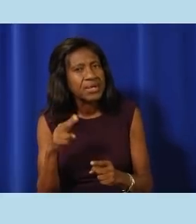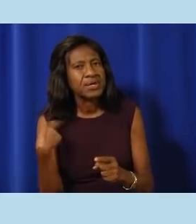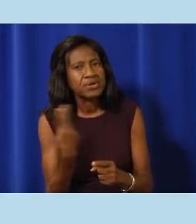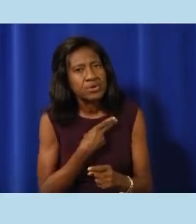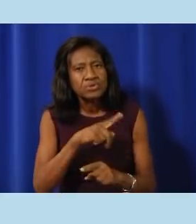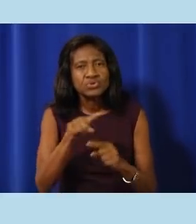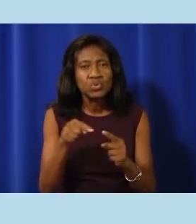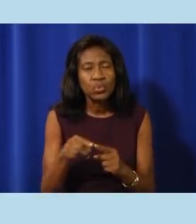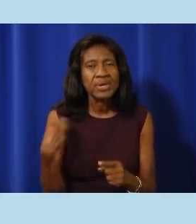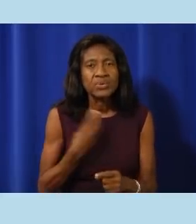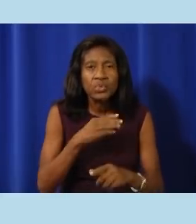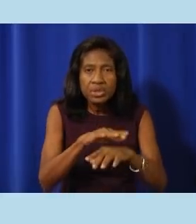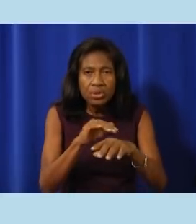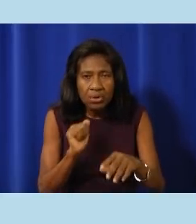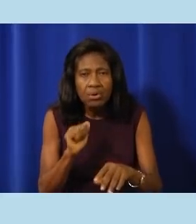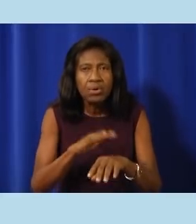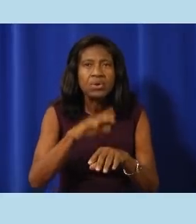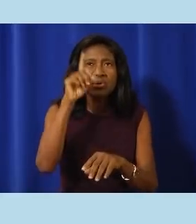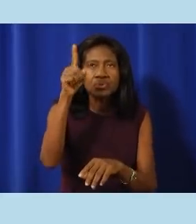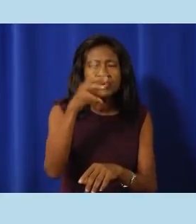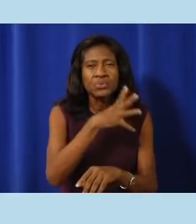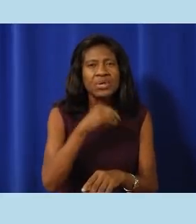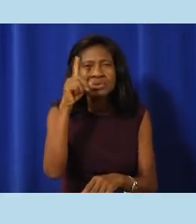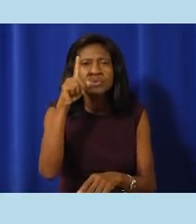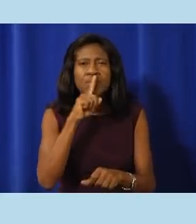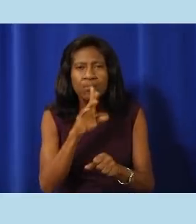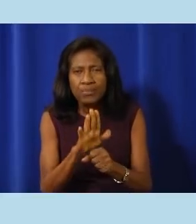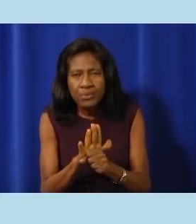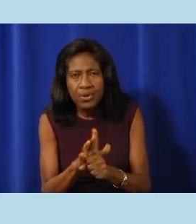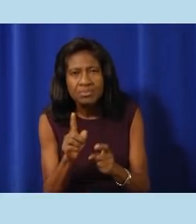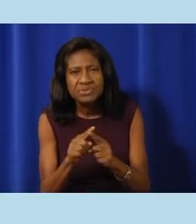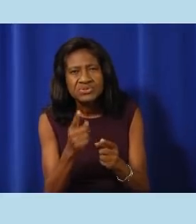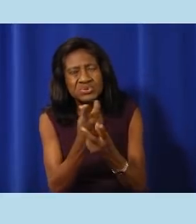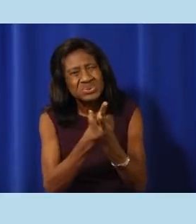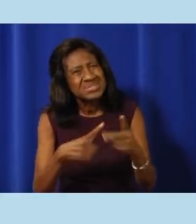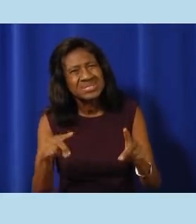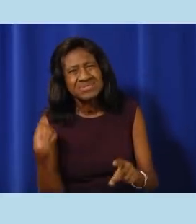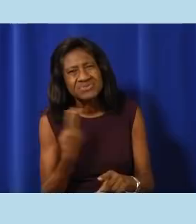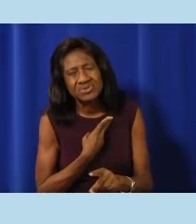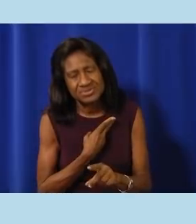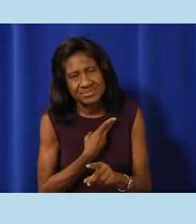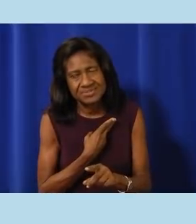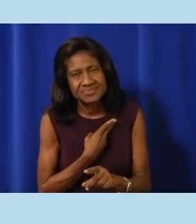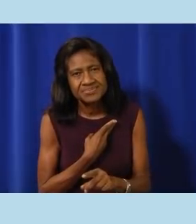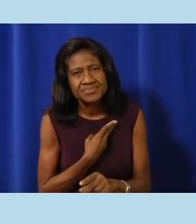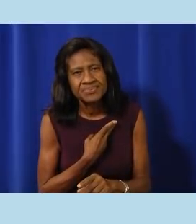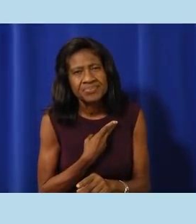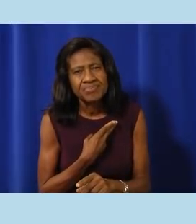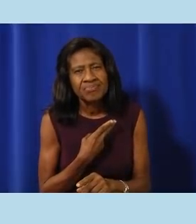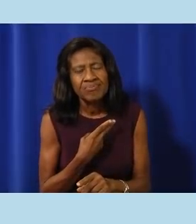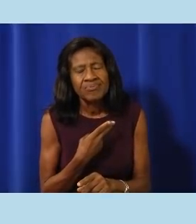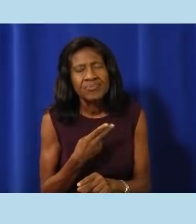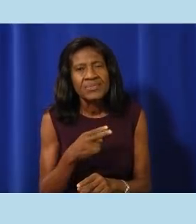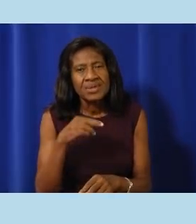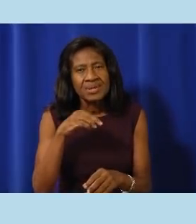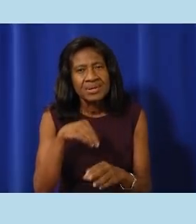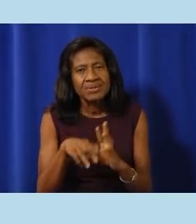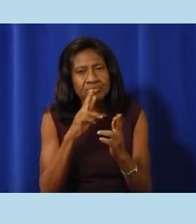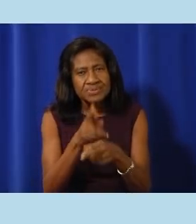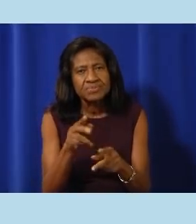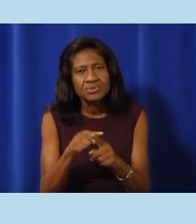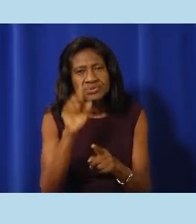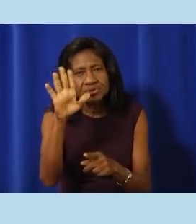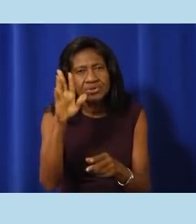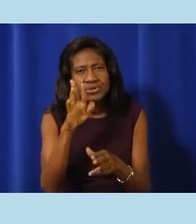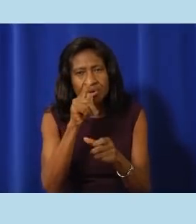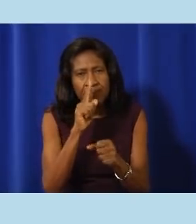call upon you, and your promise to deliver us from the perilous pestilence. In response to your promises, we ask